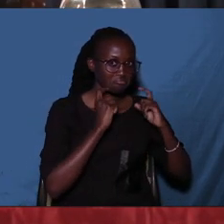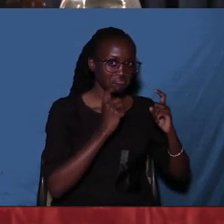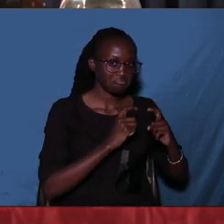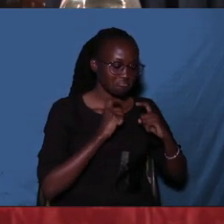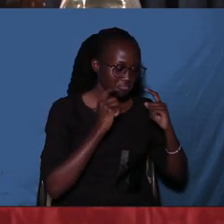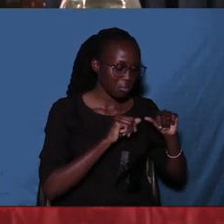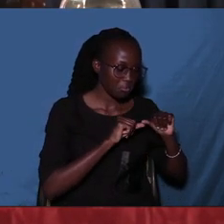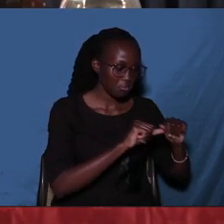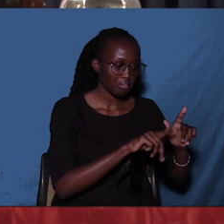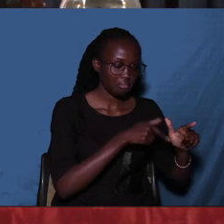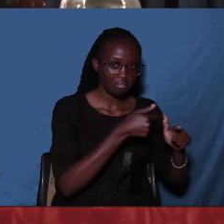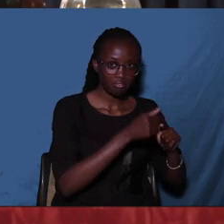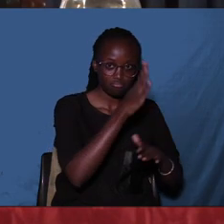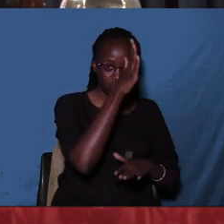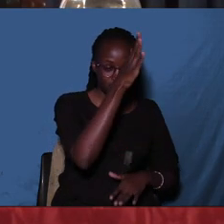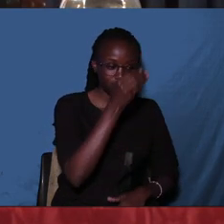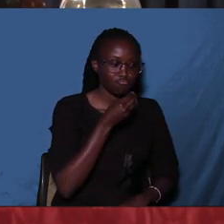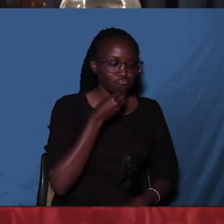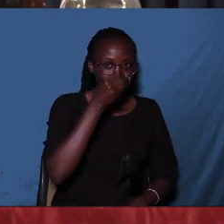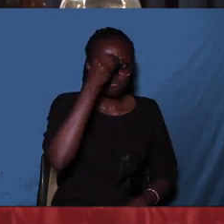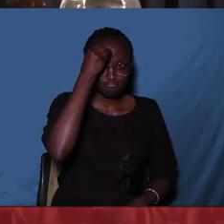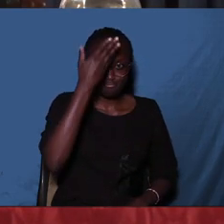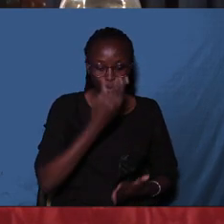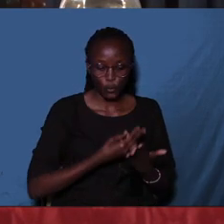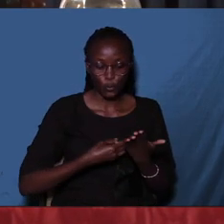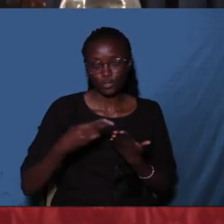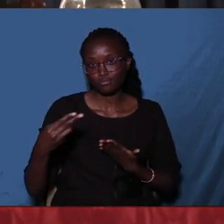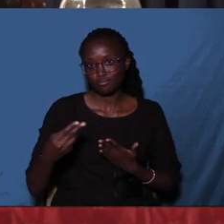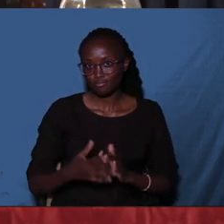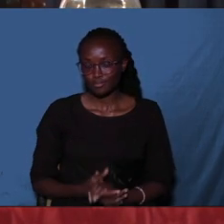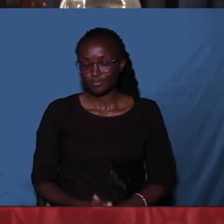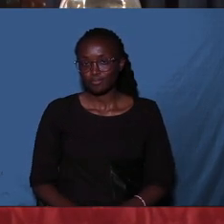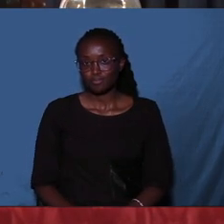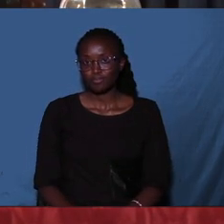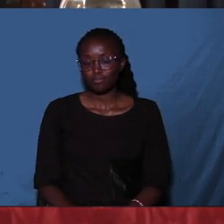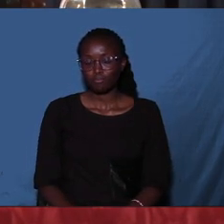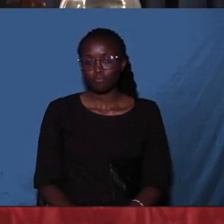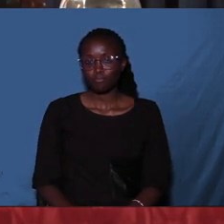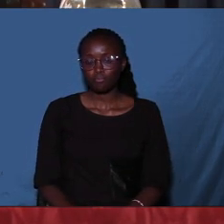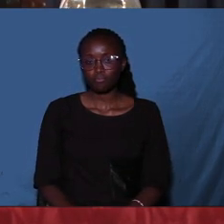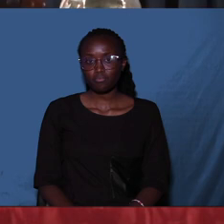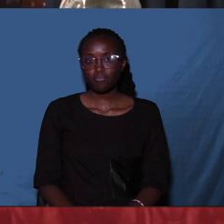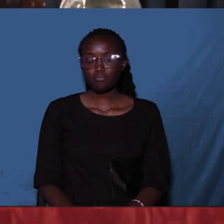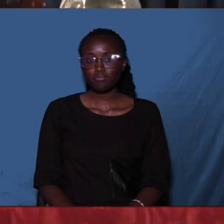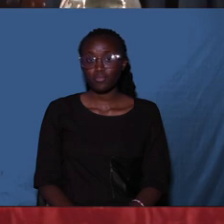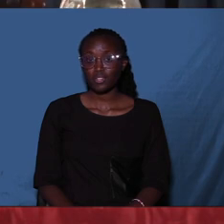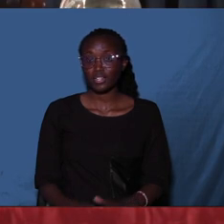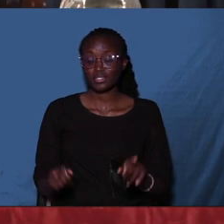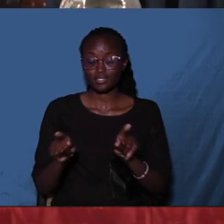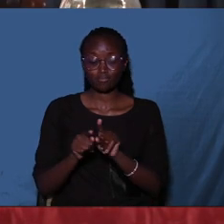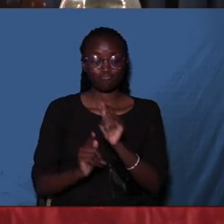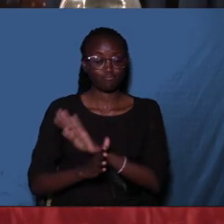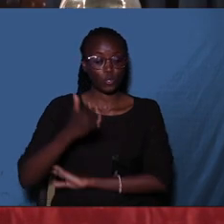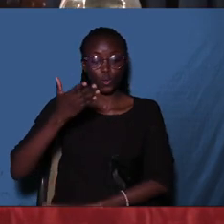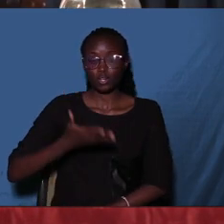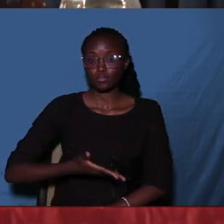What they were showing in the church is not what they were. It was a photocopy, and God was so angered with